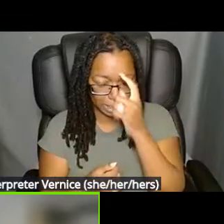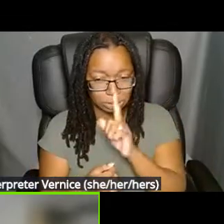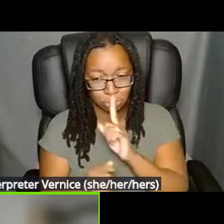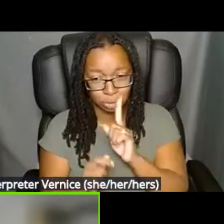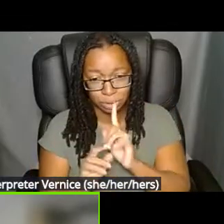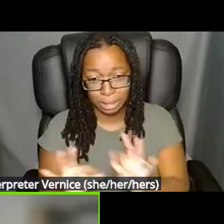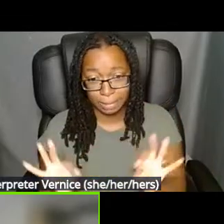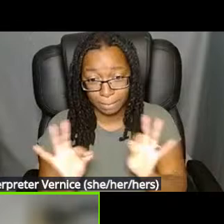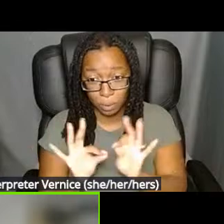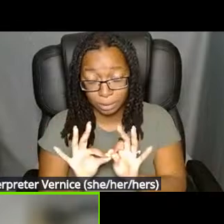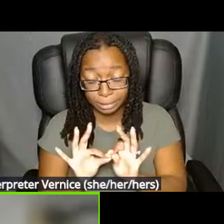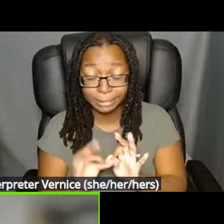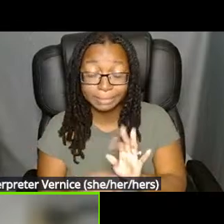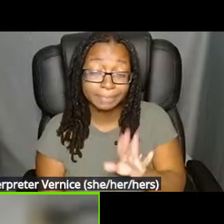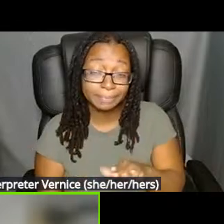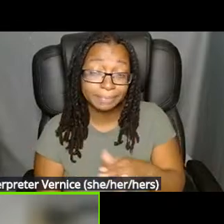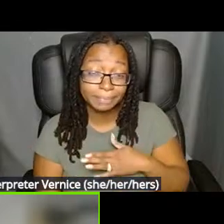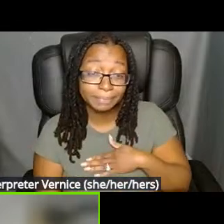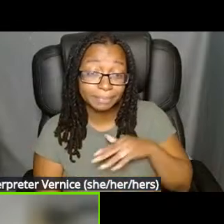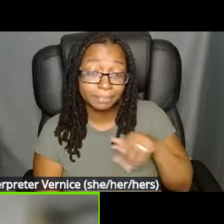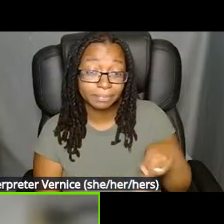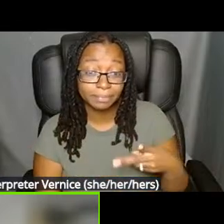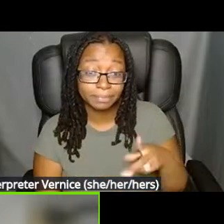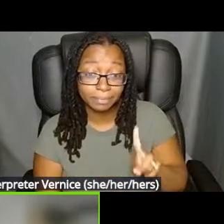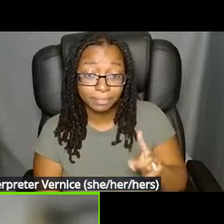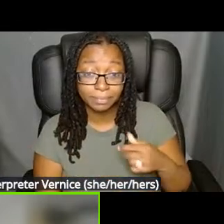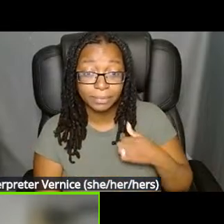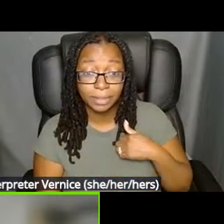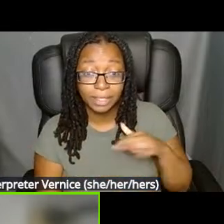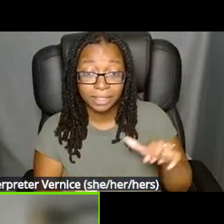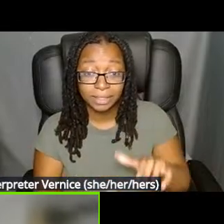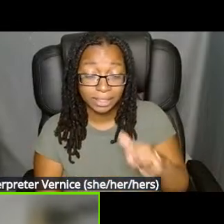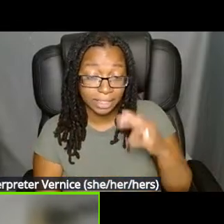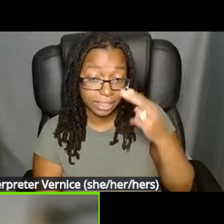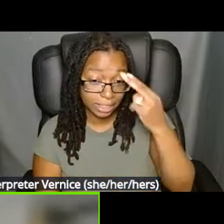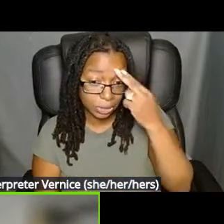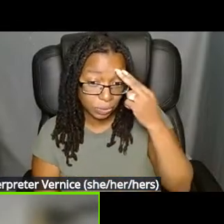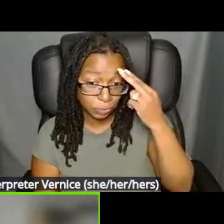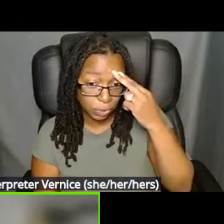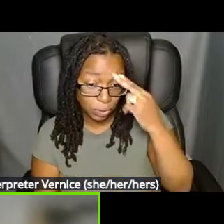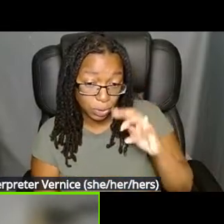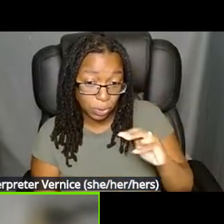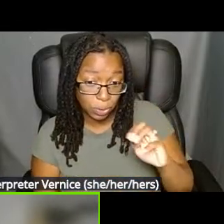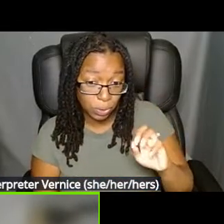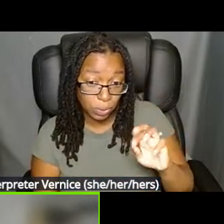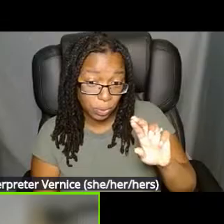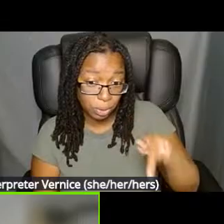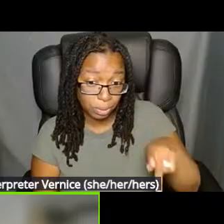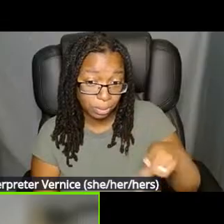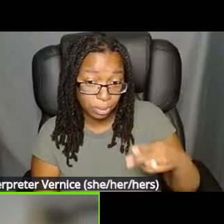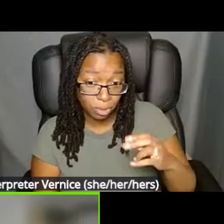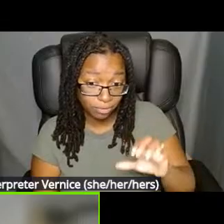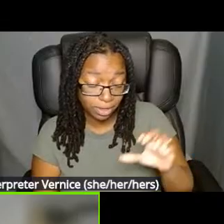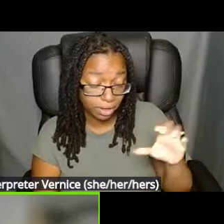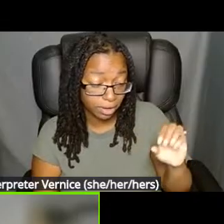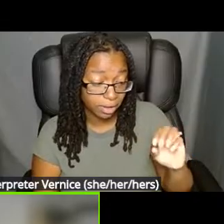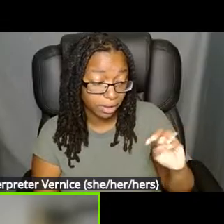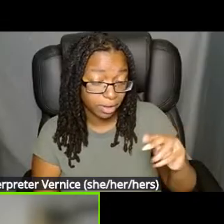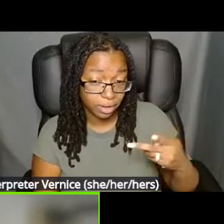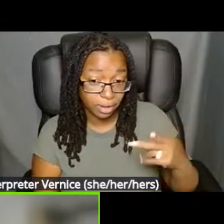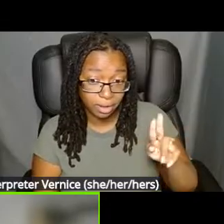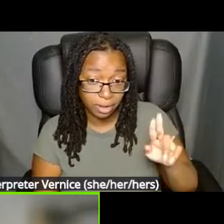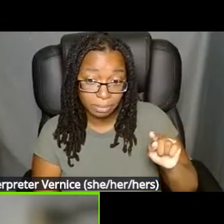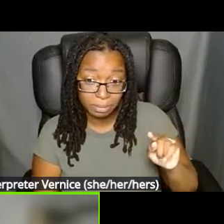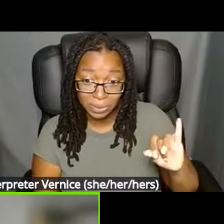my PhD in neuromorphic computing, my undergrad in material science and engineering. I've been in VC, I've worked at Dyson, I've